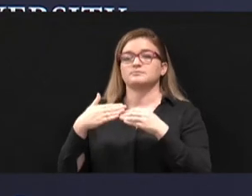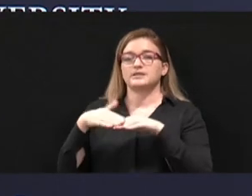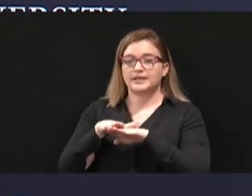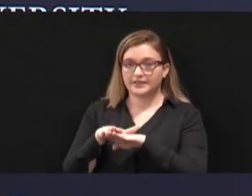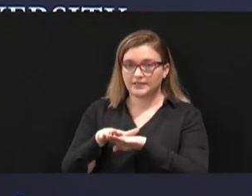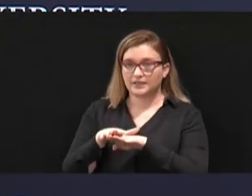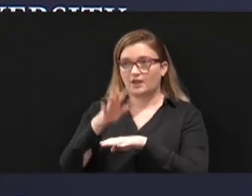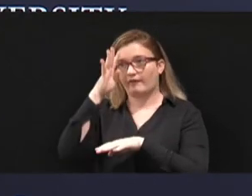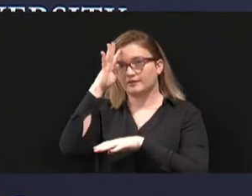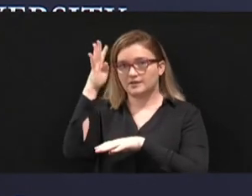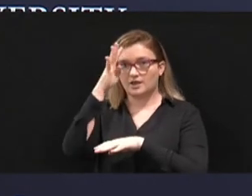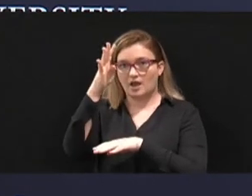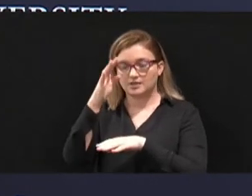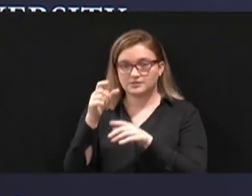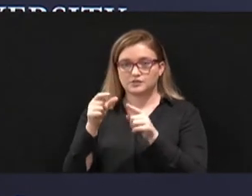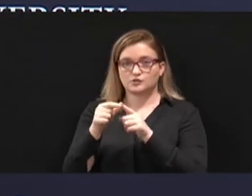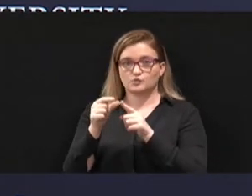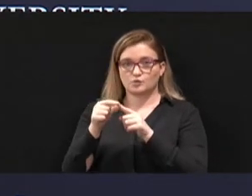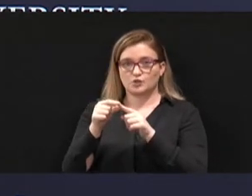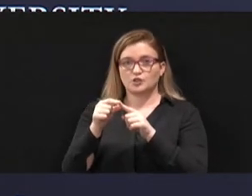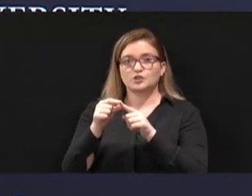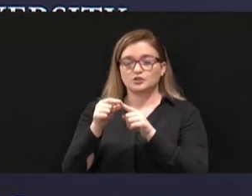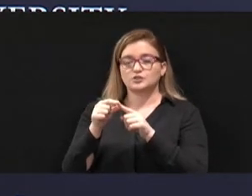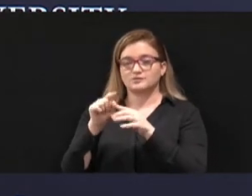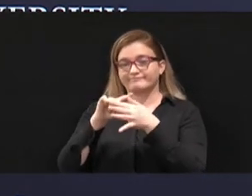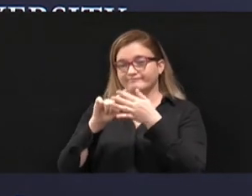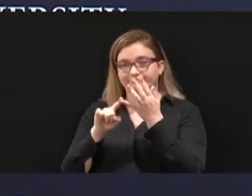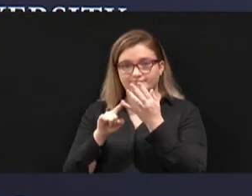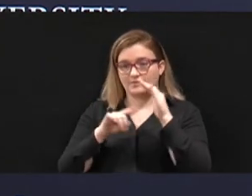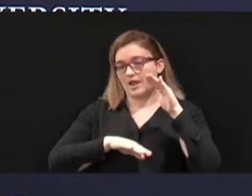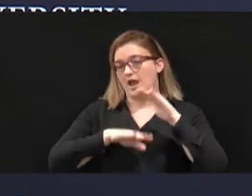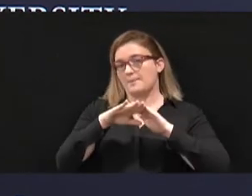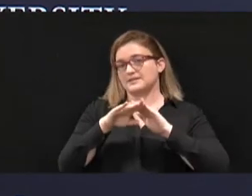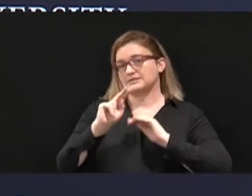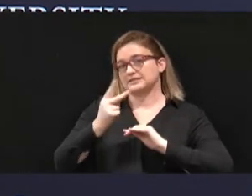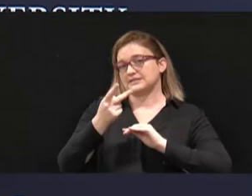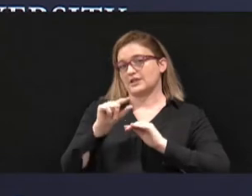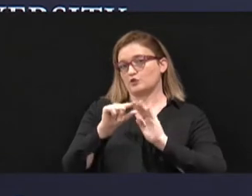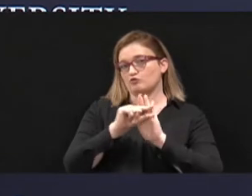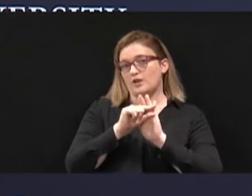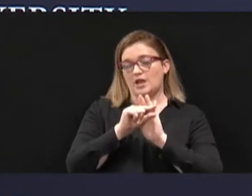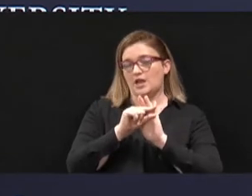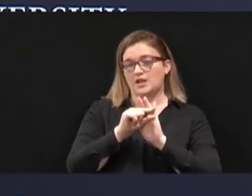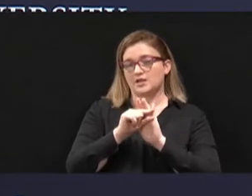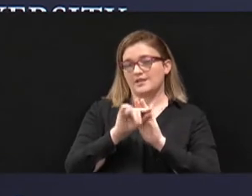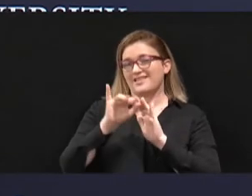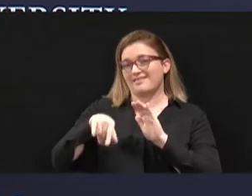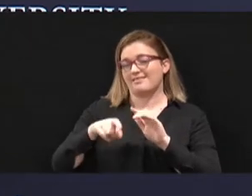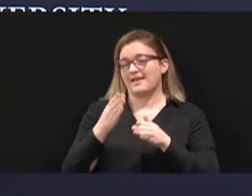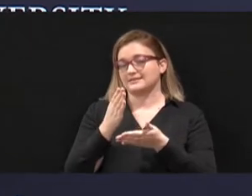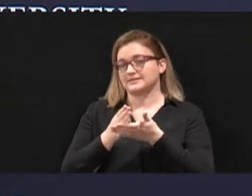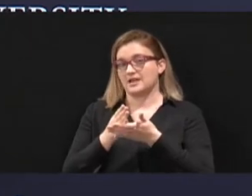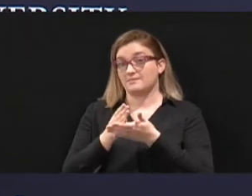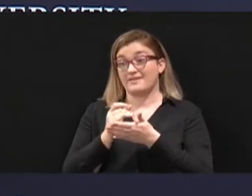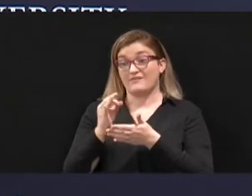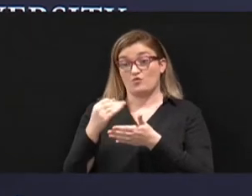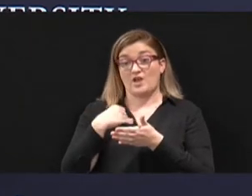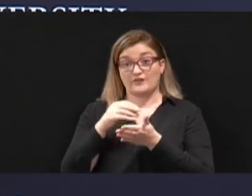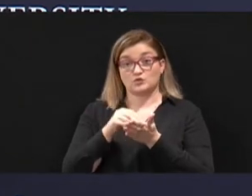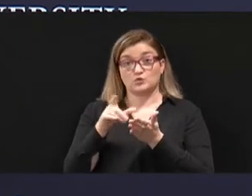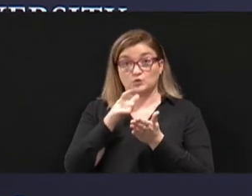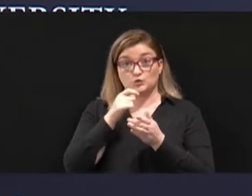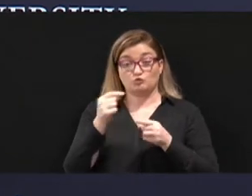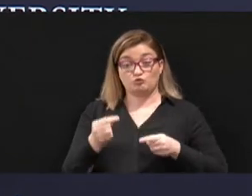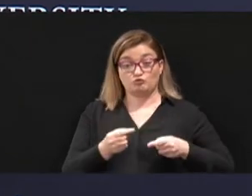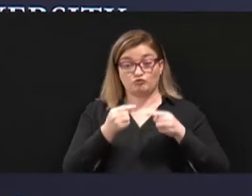words until second grade, and then they no longer do that. And so if you're having a kid that's struggling above that level, then go